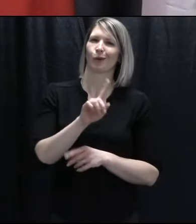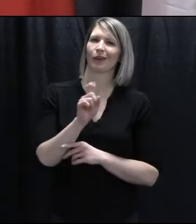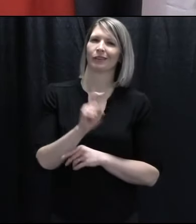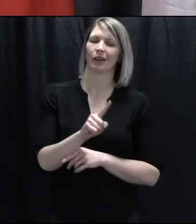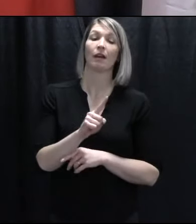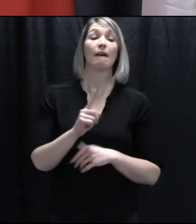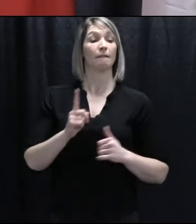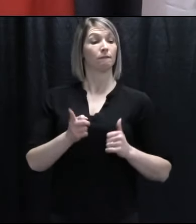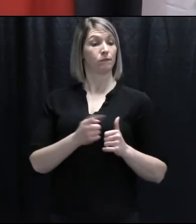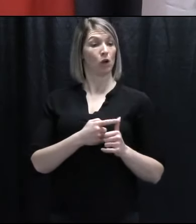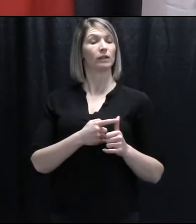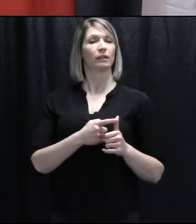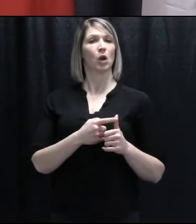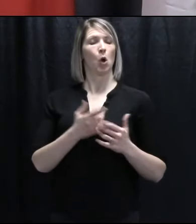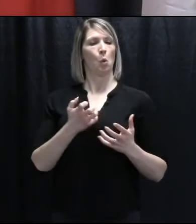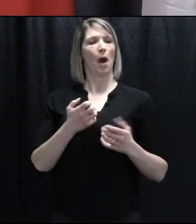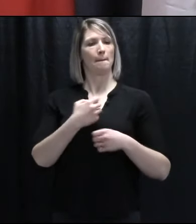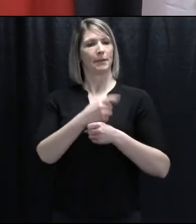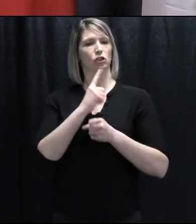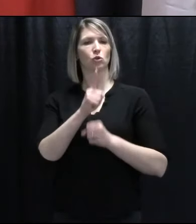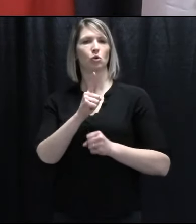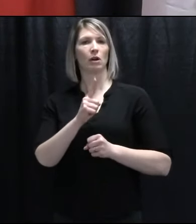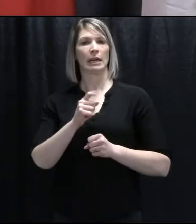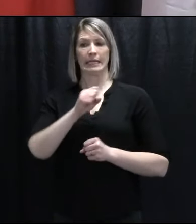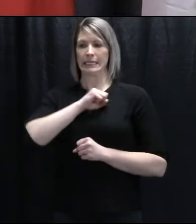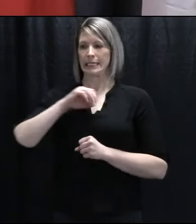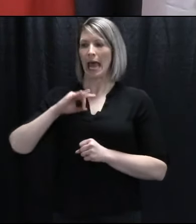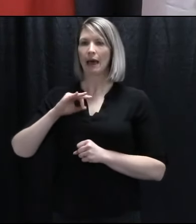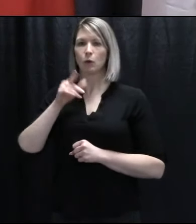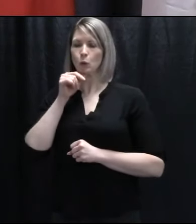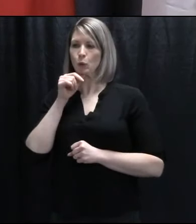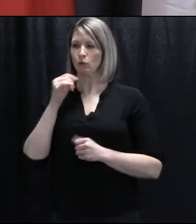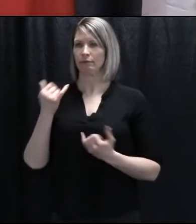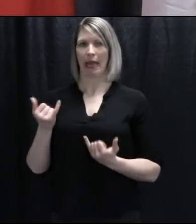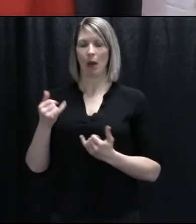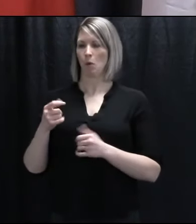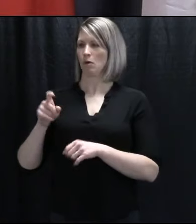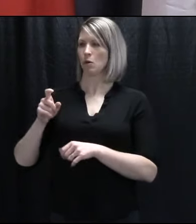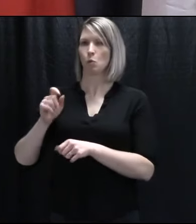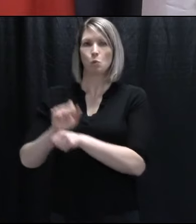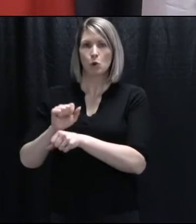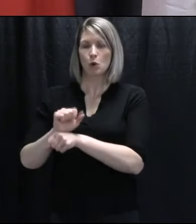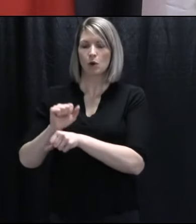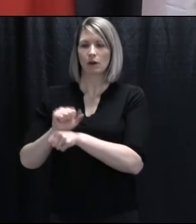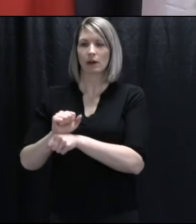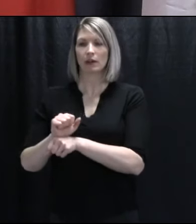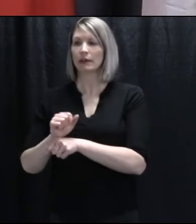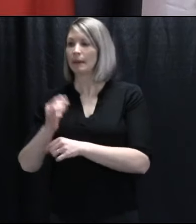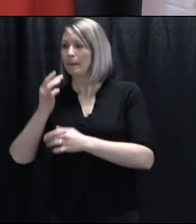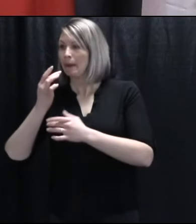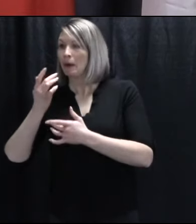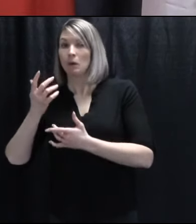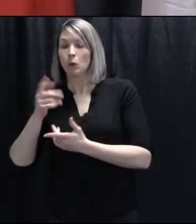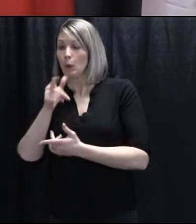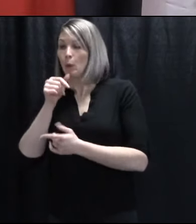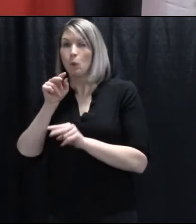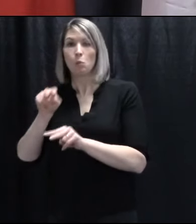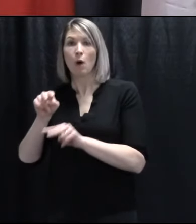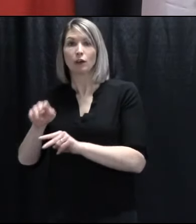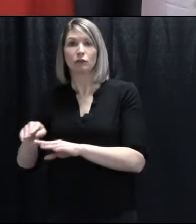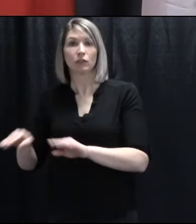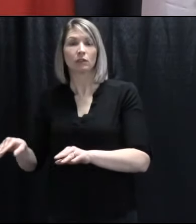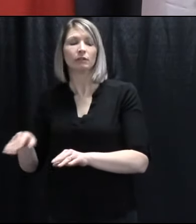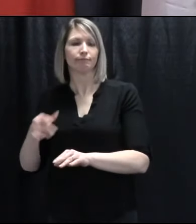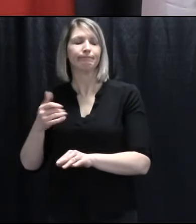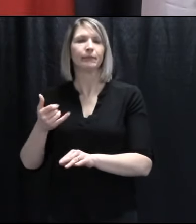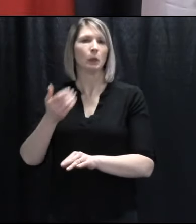care spaces available for essential workers. And for what we're working with the group right now, including we've had some conversations with